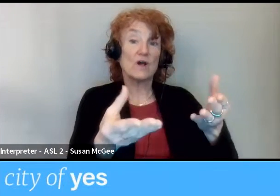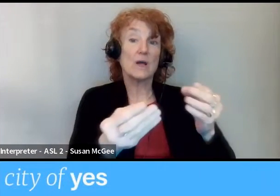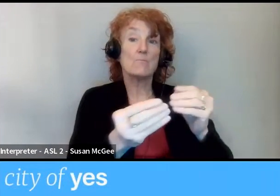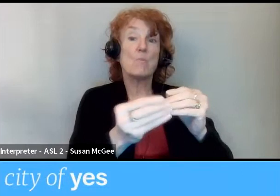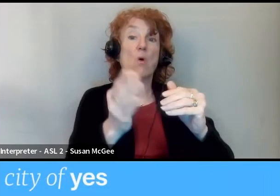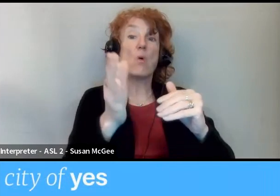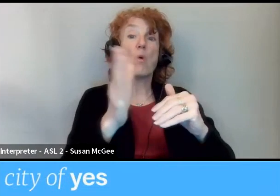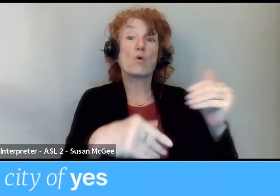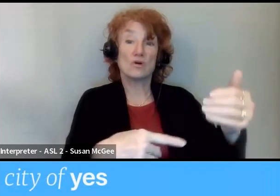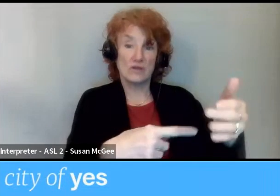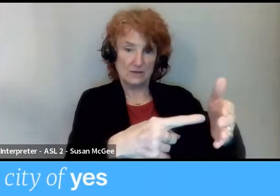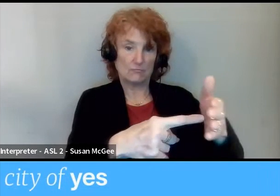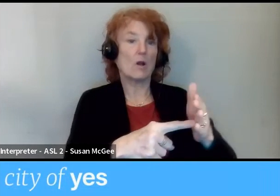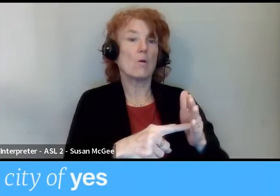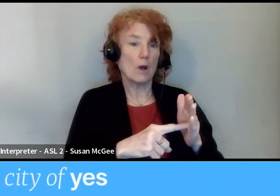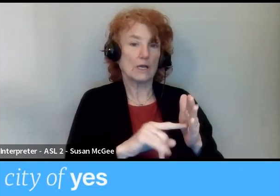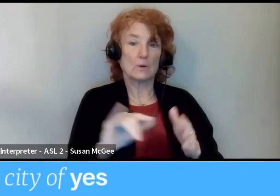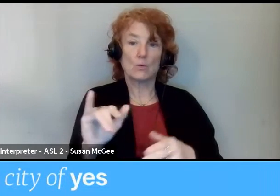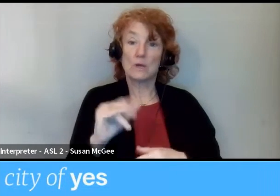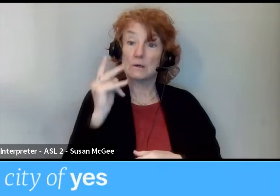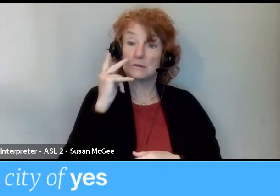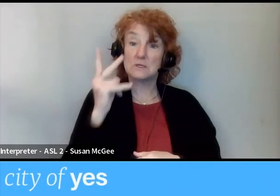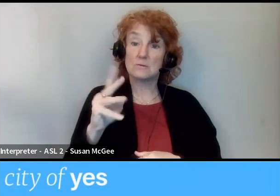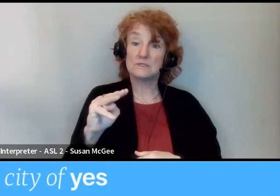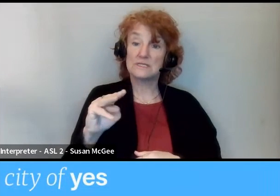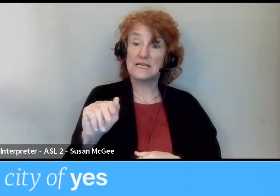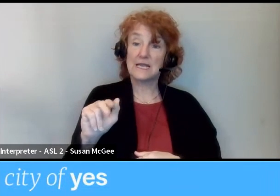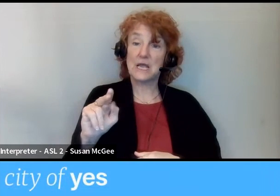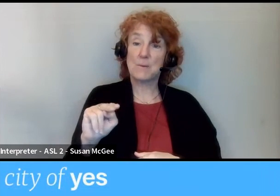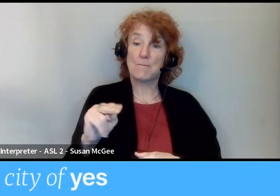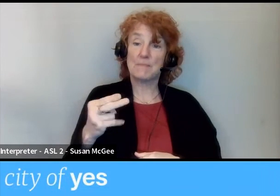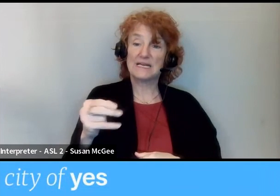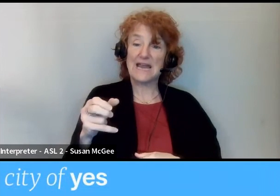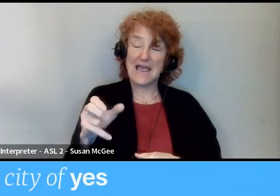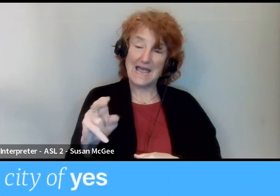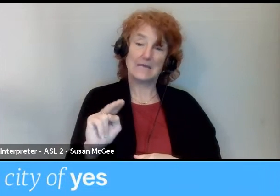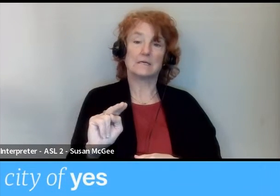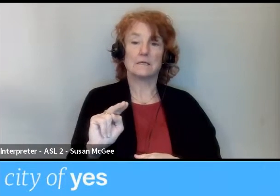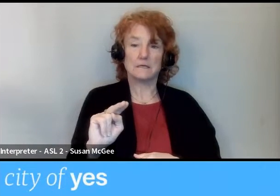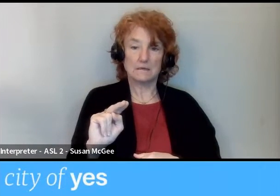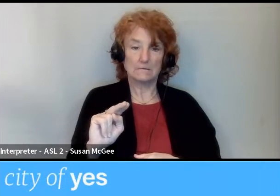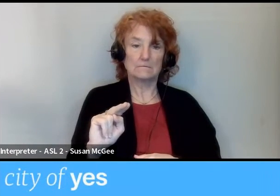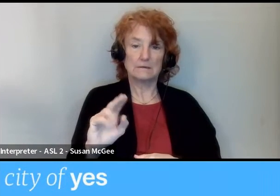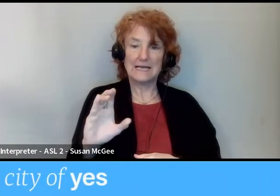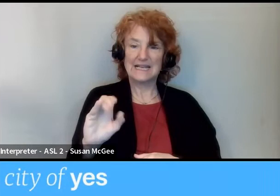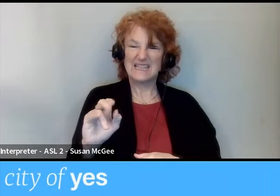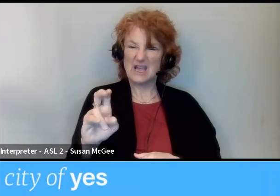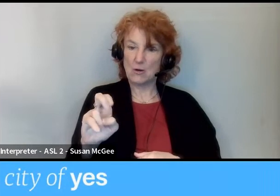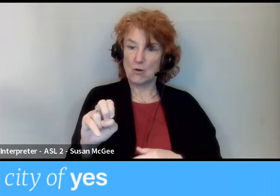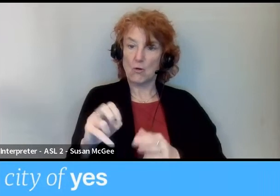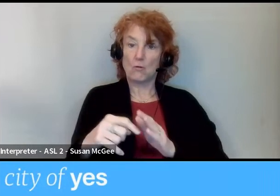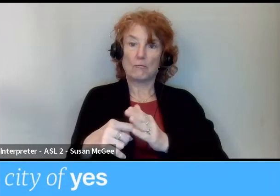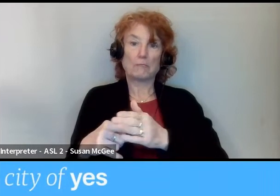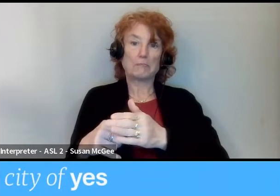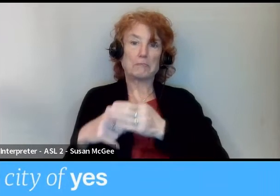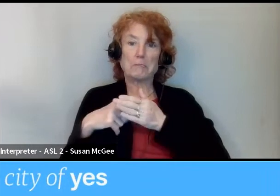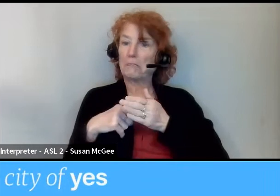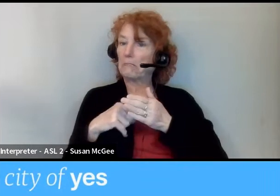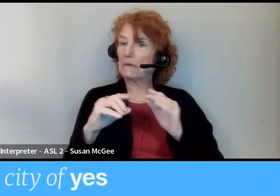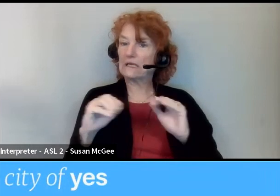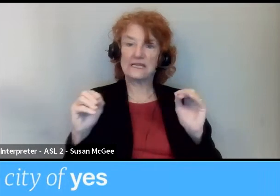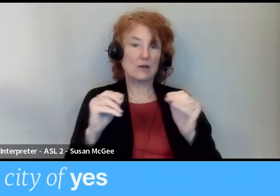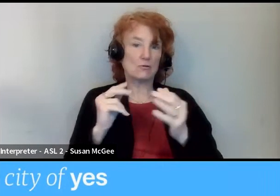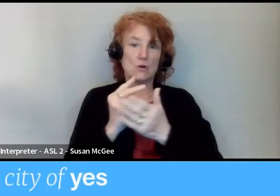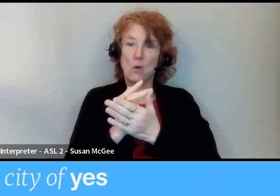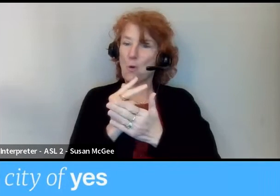And we see that in Manhattan too. I mean, today under the Manhattan core regulations, there are no parking requirements today there,